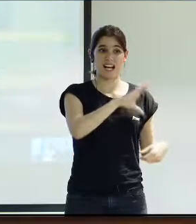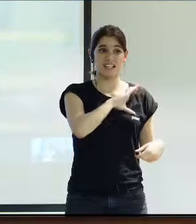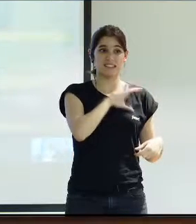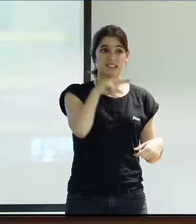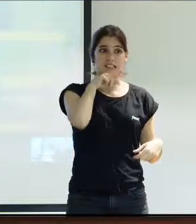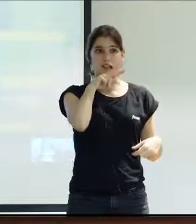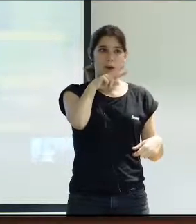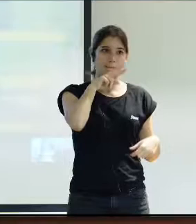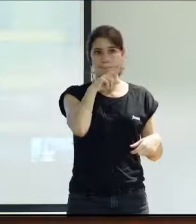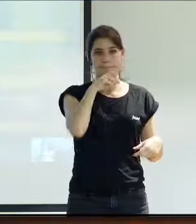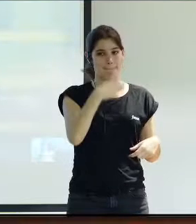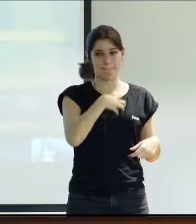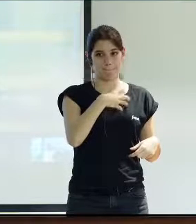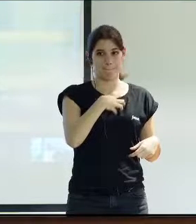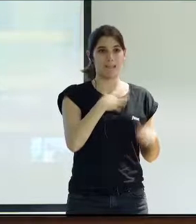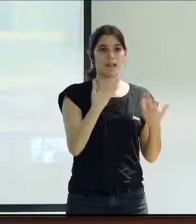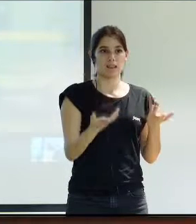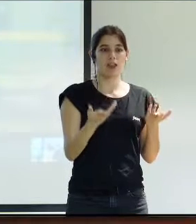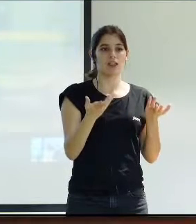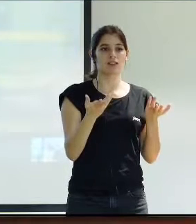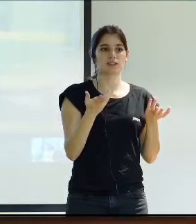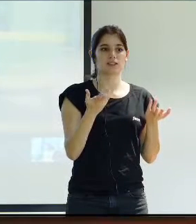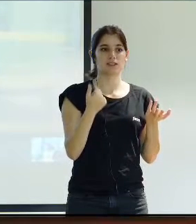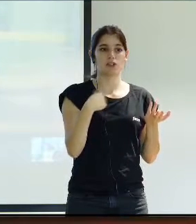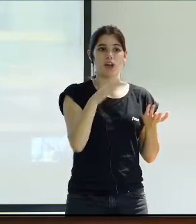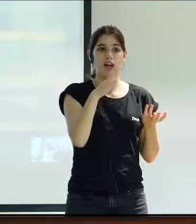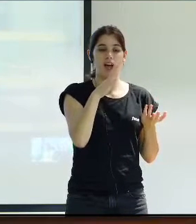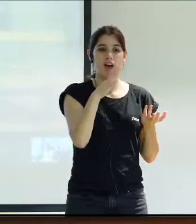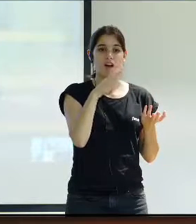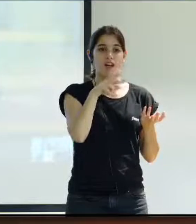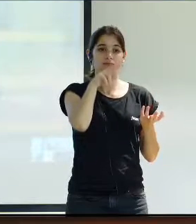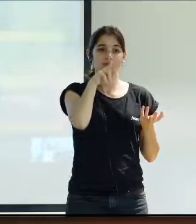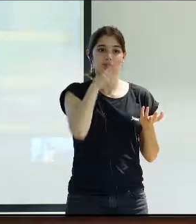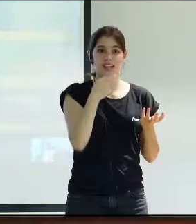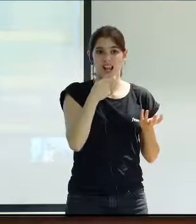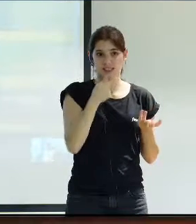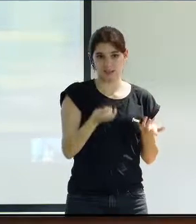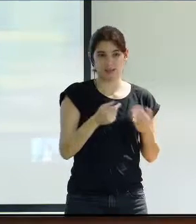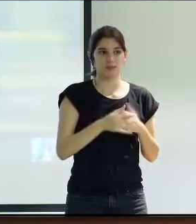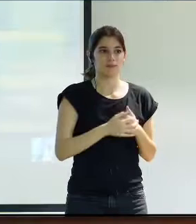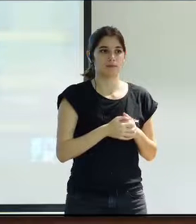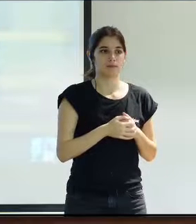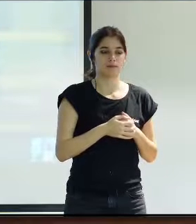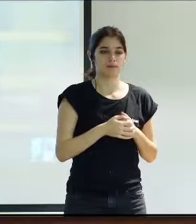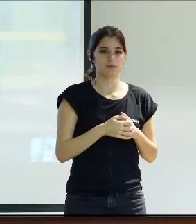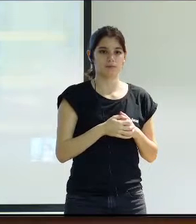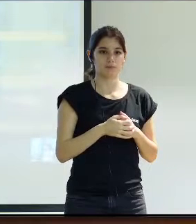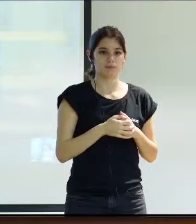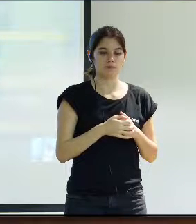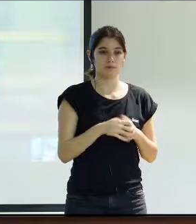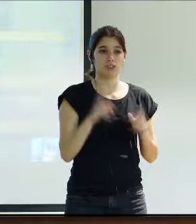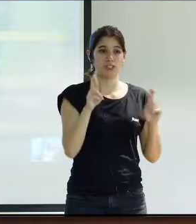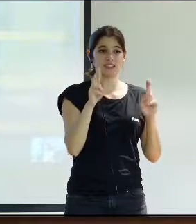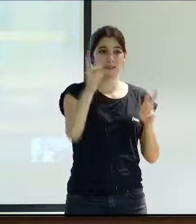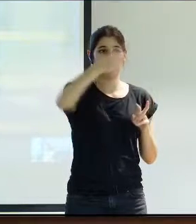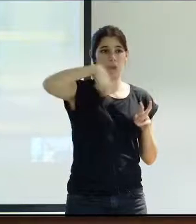doing my presentation in English. And I hope that everyone can hear what